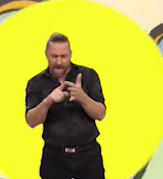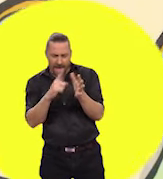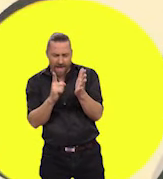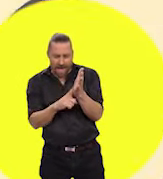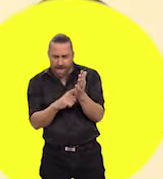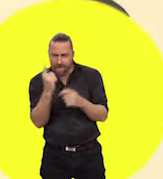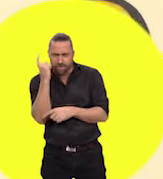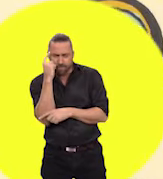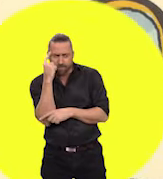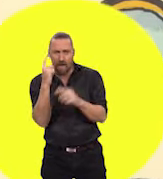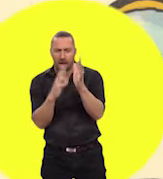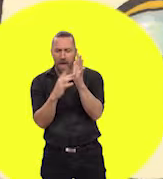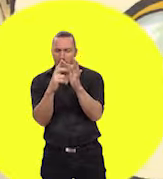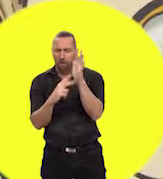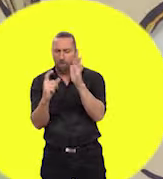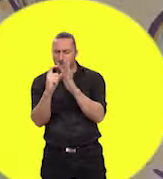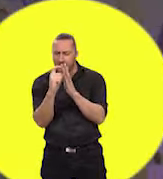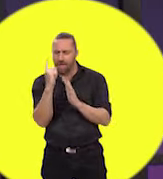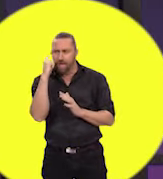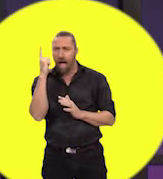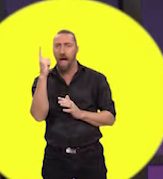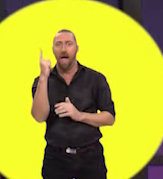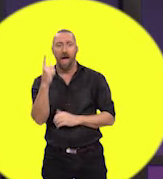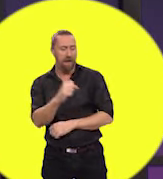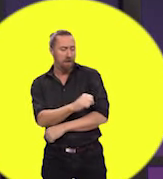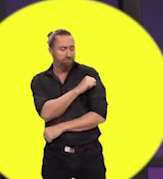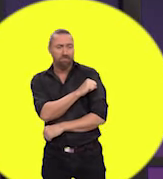ideas, and they gave him a new robotic arm.